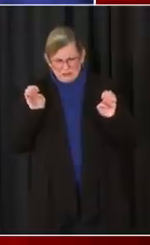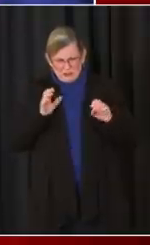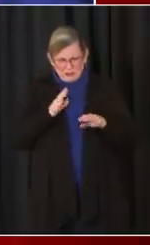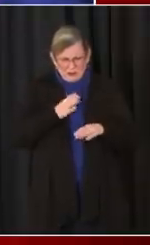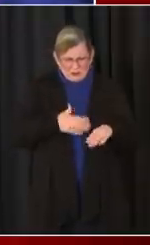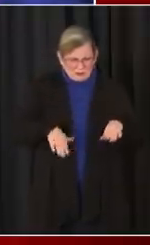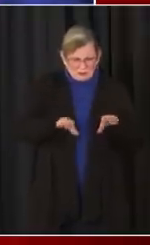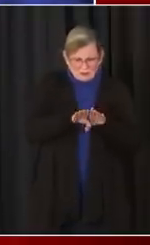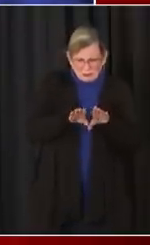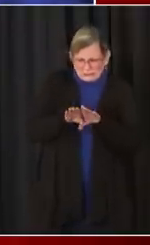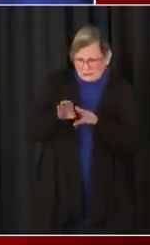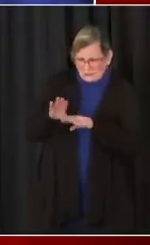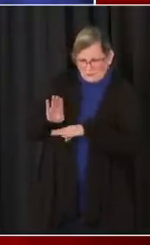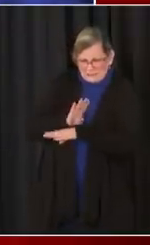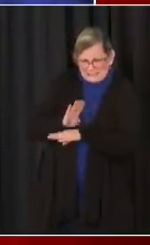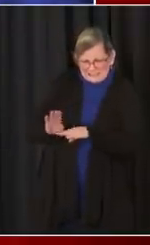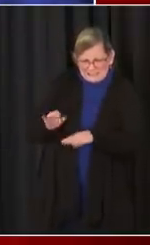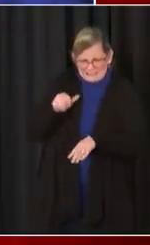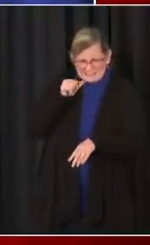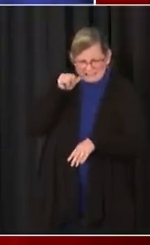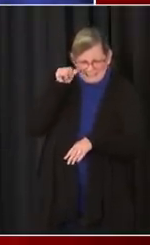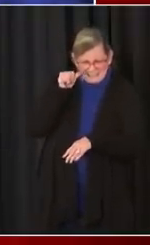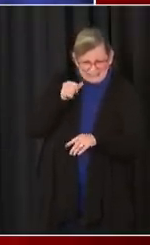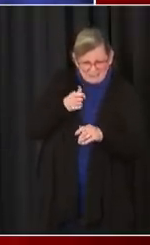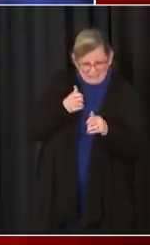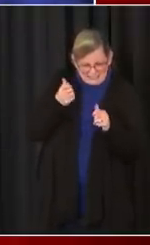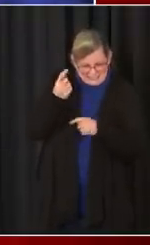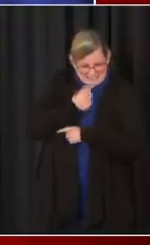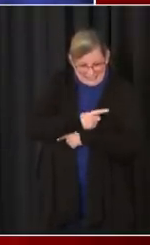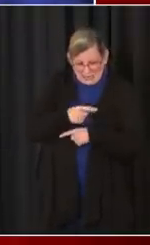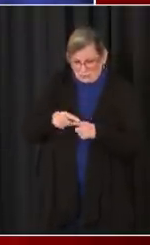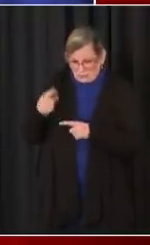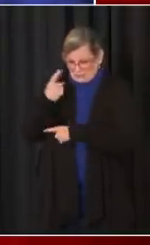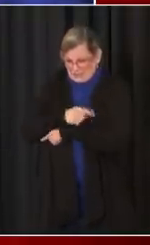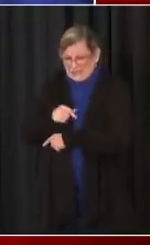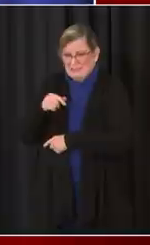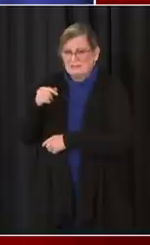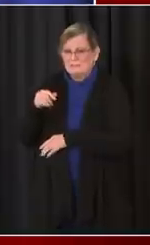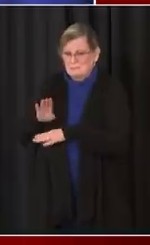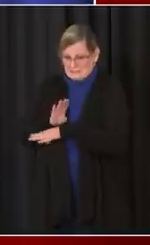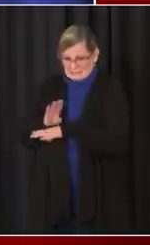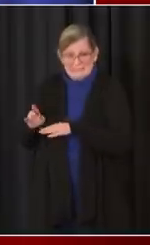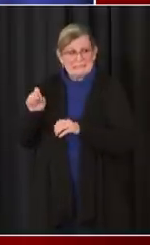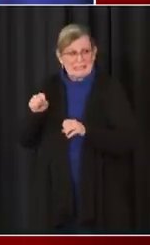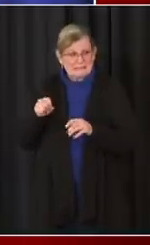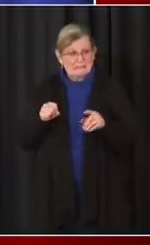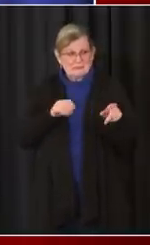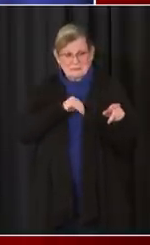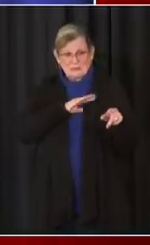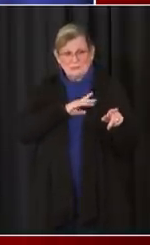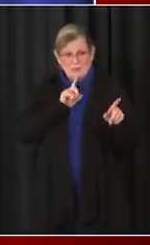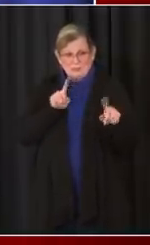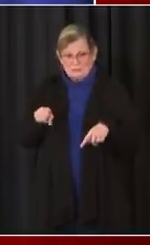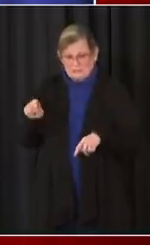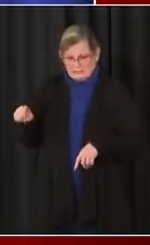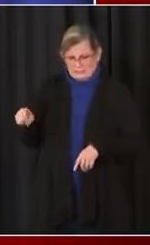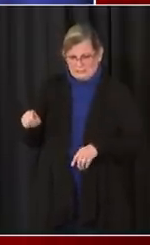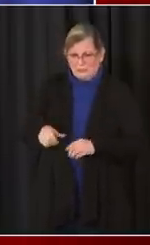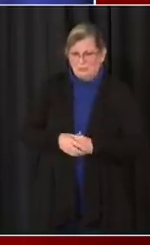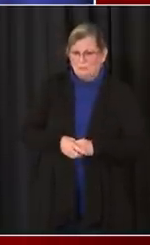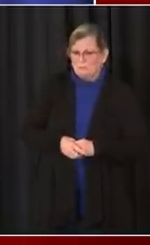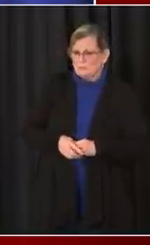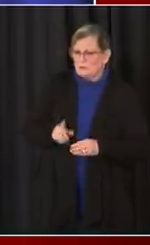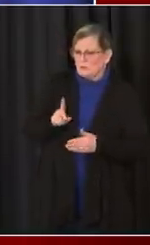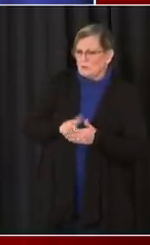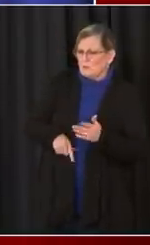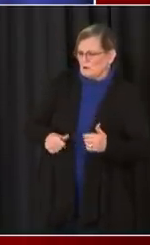closures, that's going to be kind of a day-to-day decision based on the threat in the city. Is that correct? Yes, Okay. on the curfew question, Okay, yes. all right. And then what